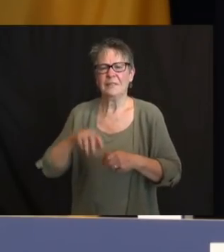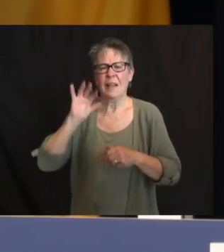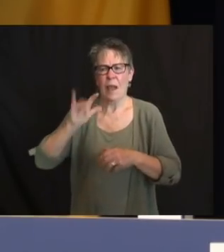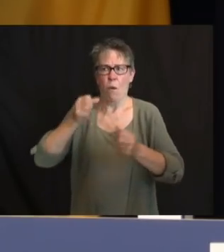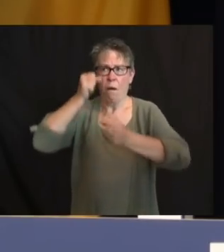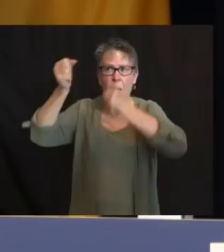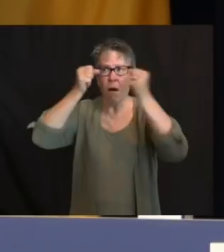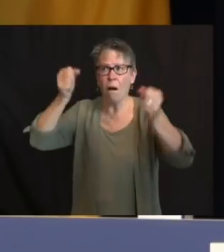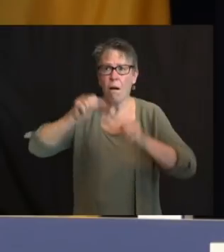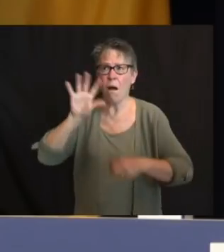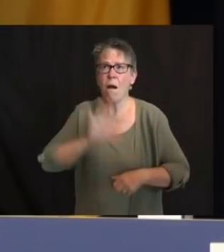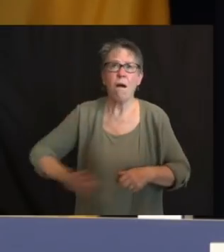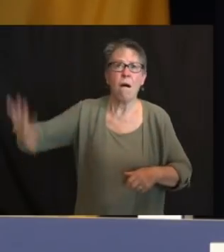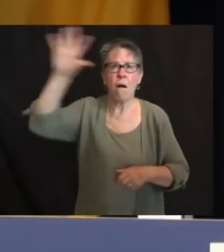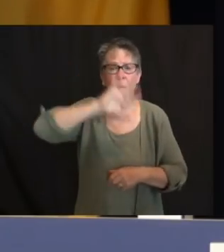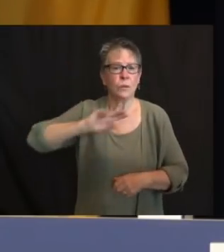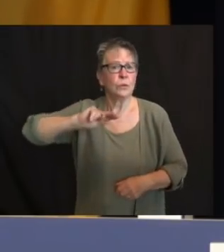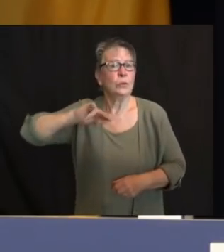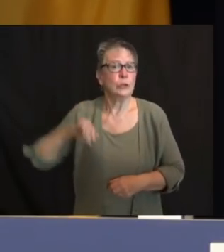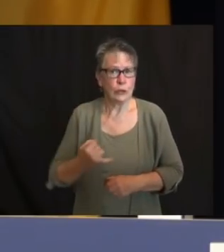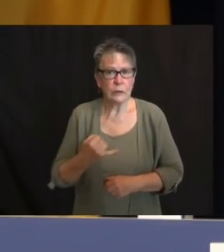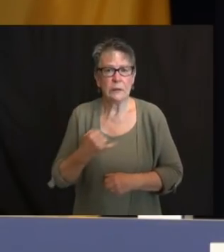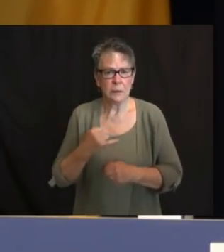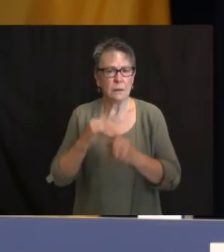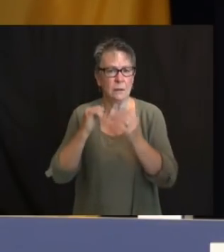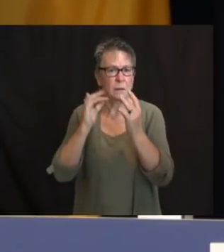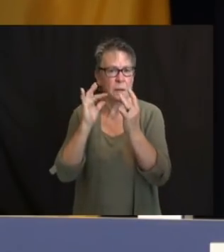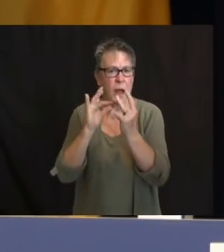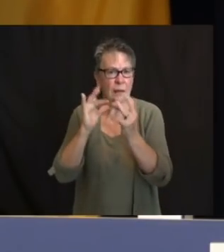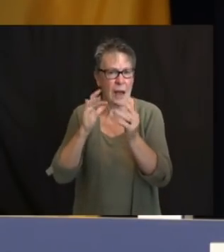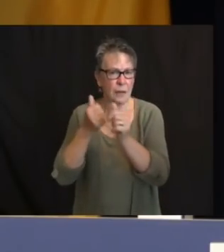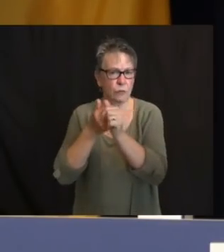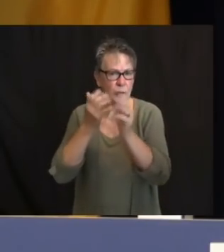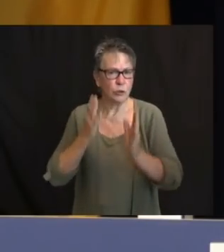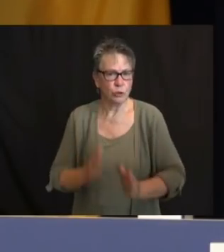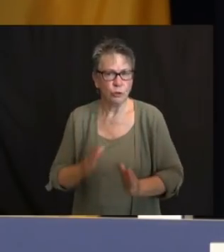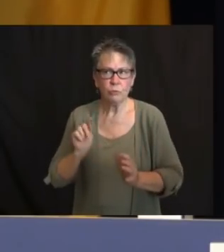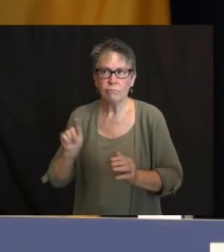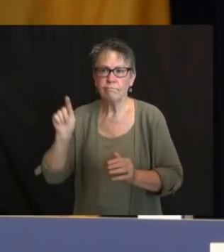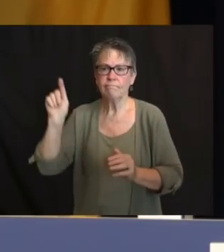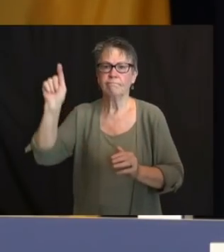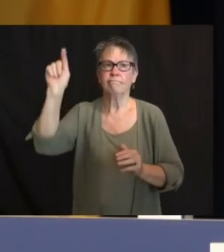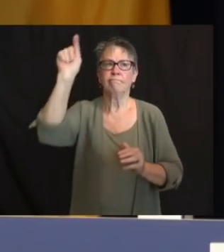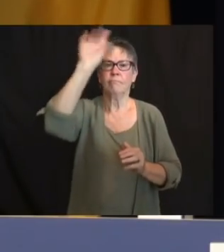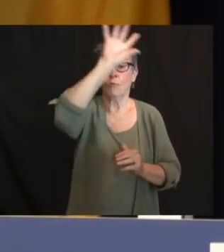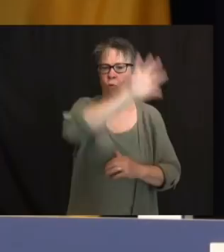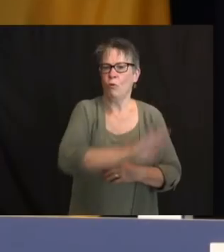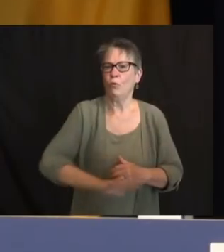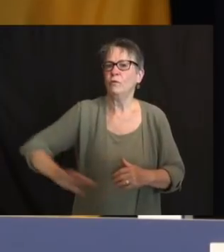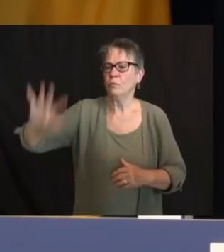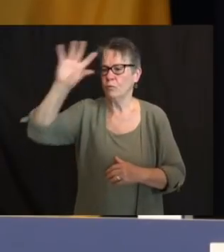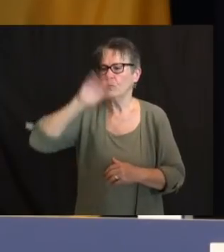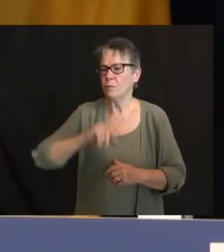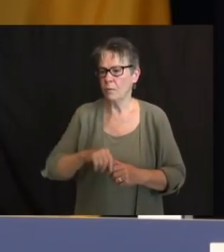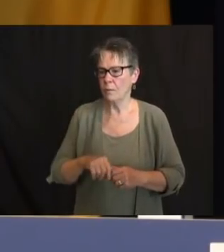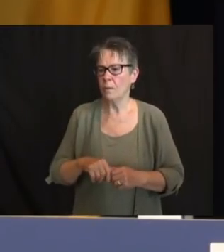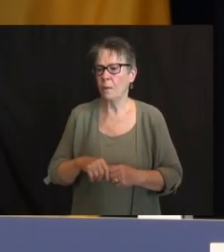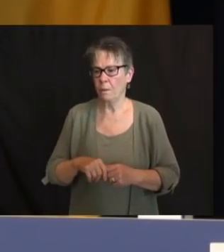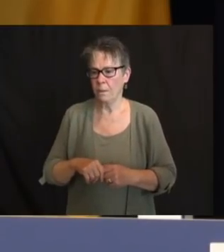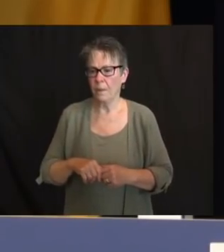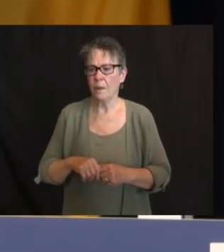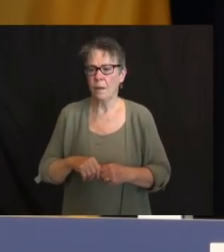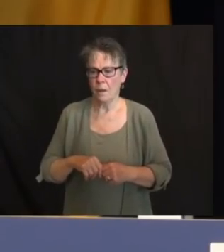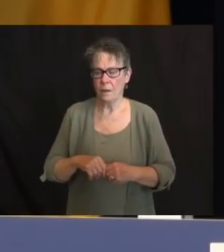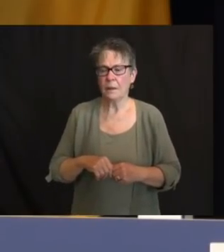Due to the disproportionate impact of this virus on our minority communities, we will be looking at the respondents' experience